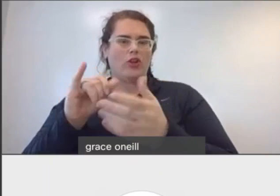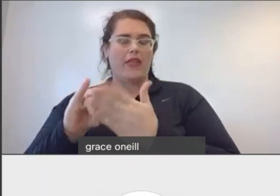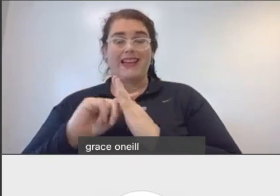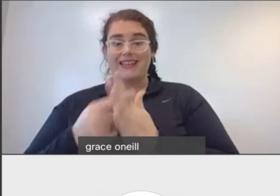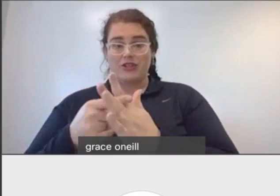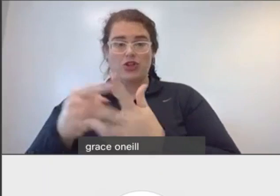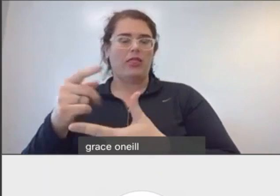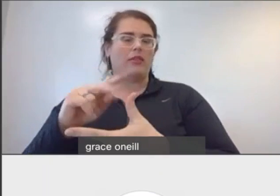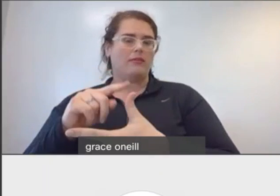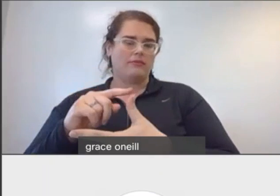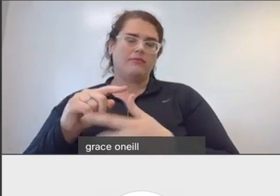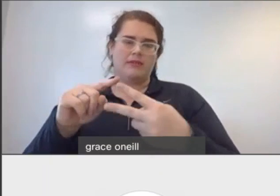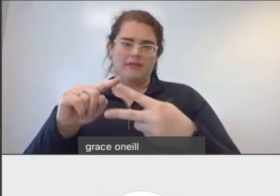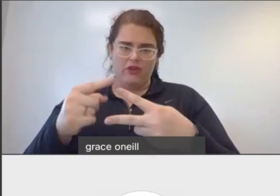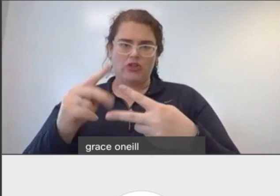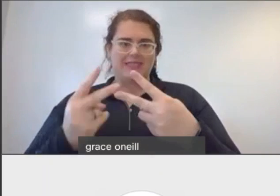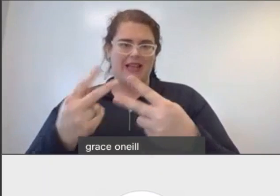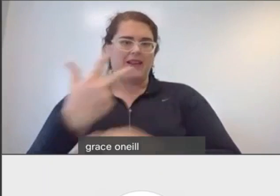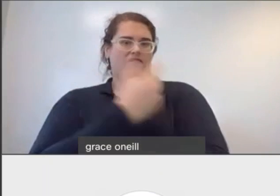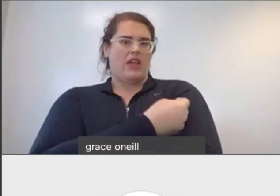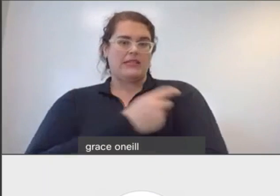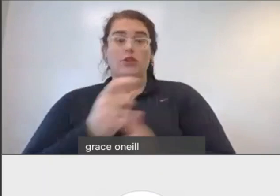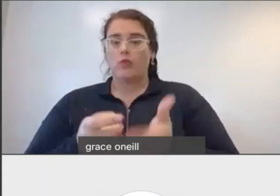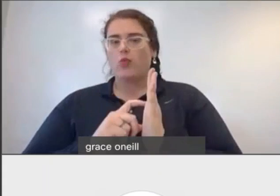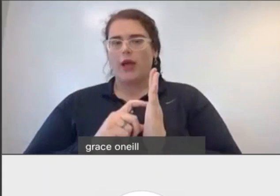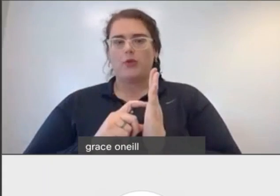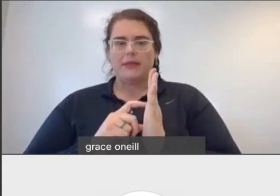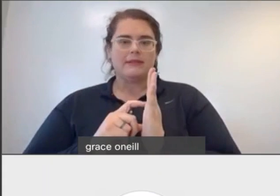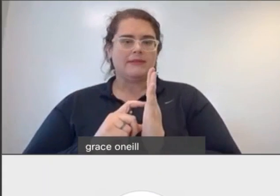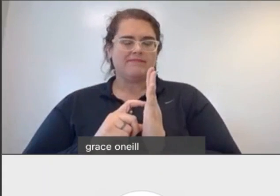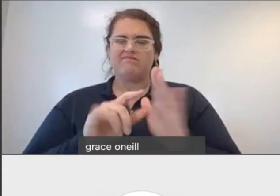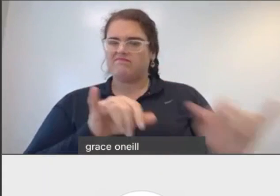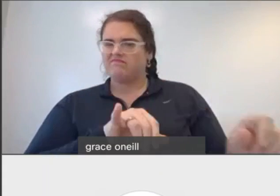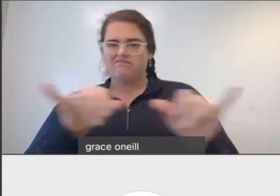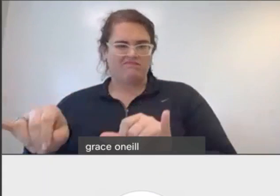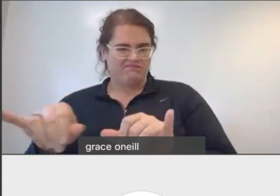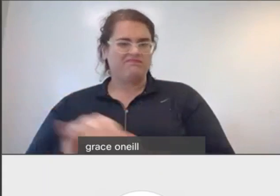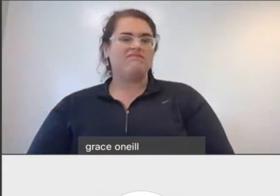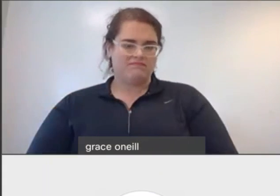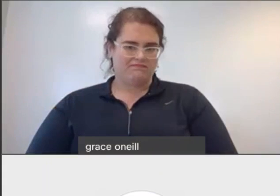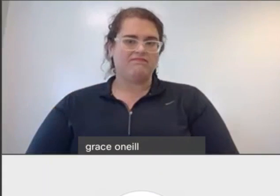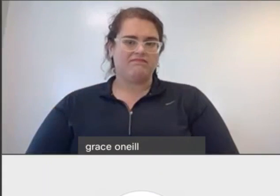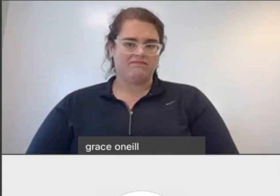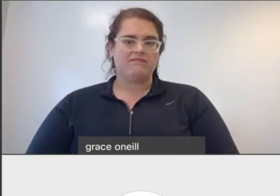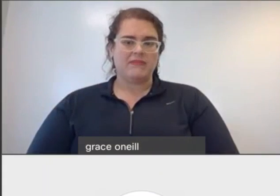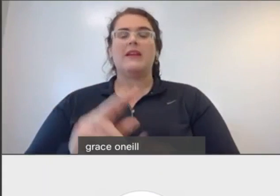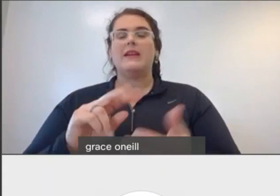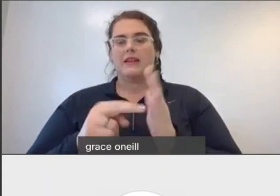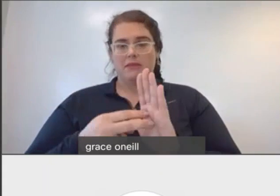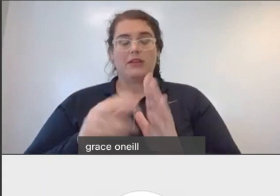vaccine requirement, which is that having the vaccine, being current on your